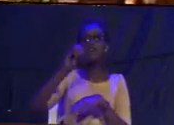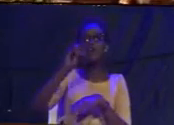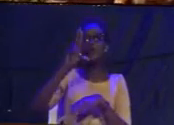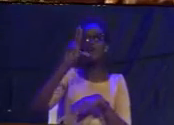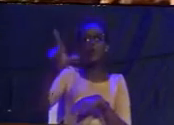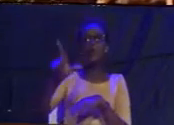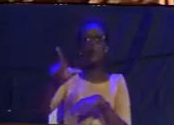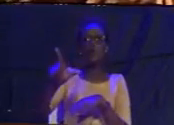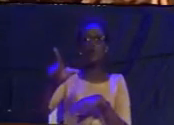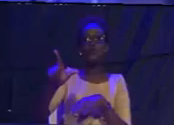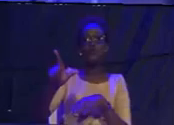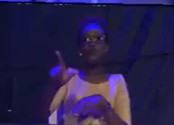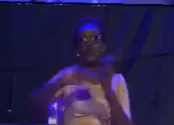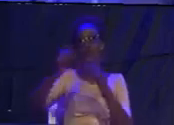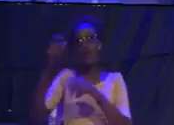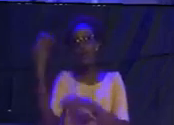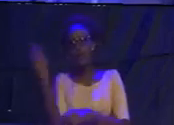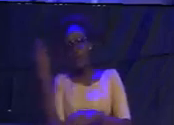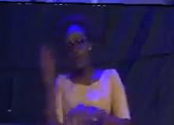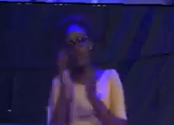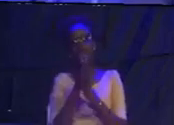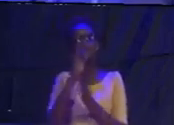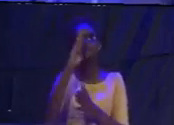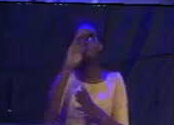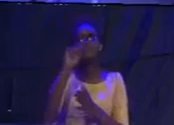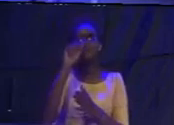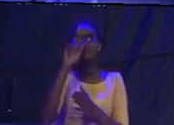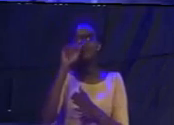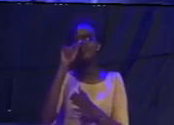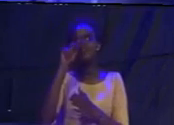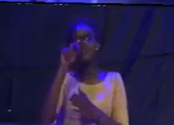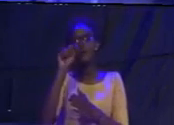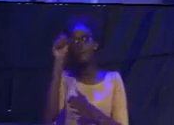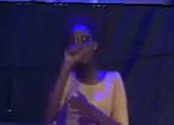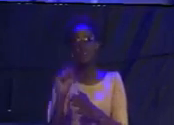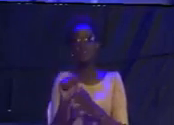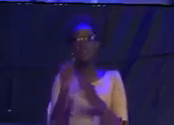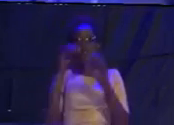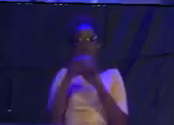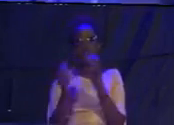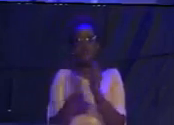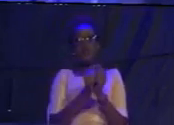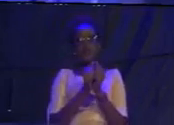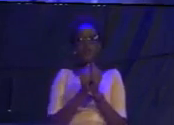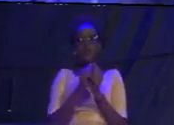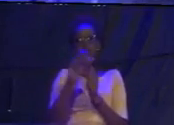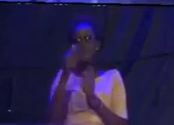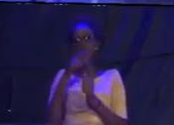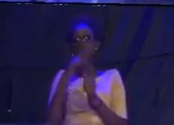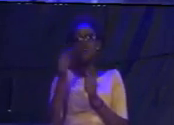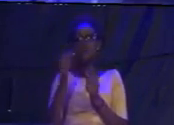He's the one who commissioned Paul and Barnabas on evangelistic mission. He was with Lucius.